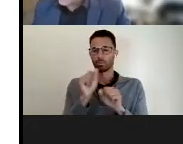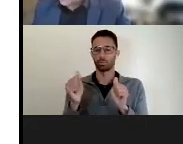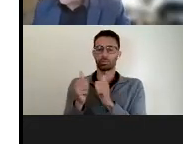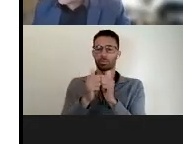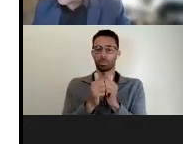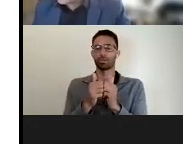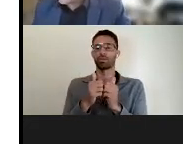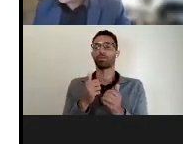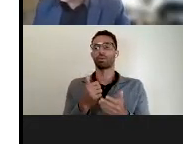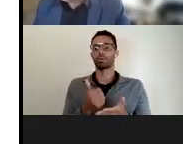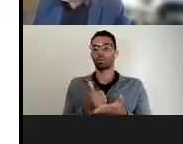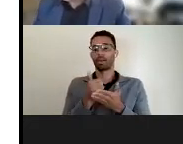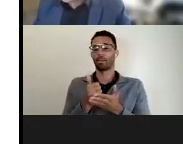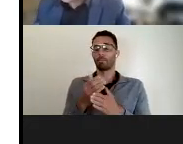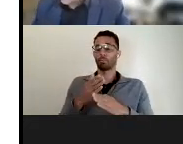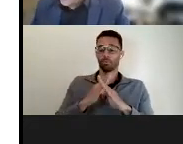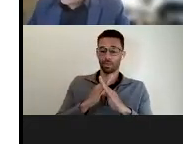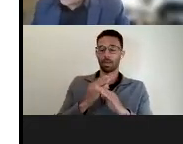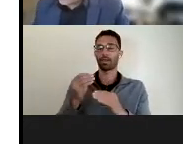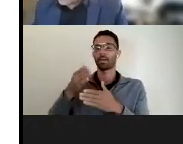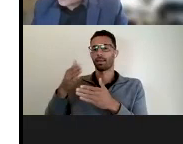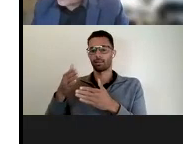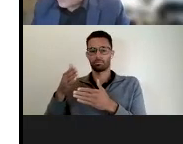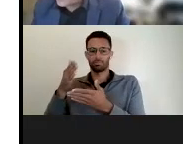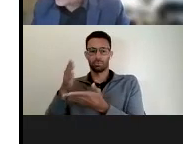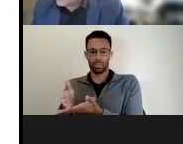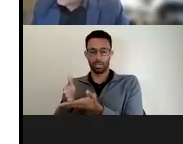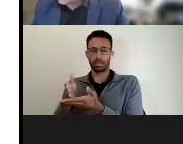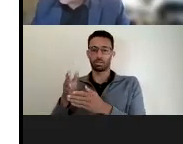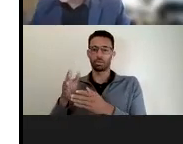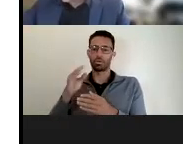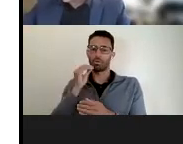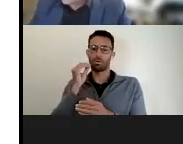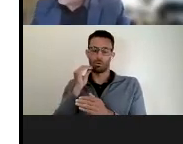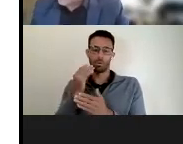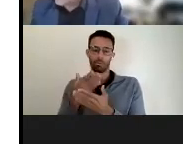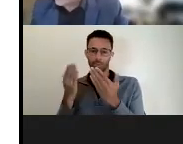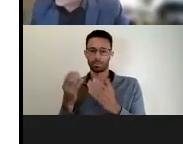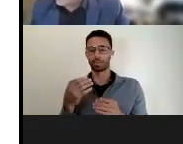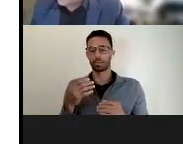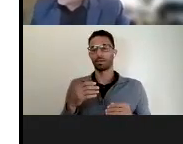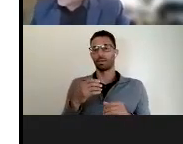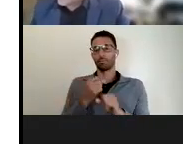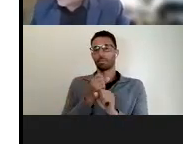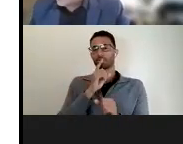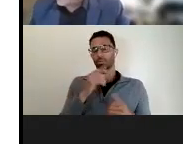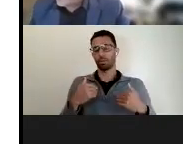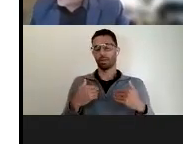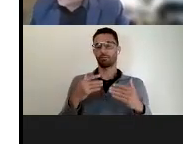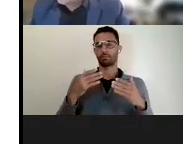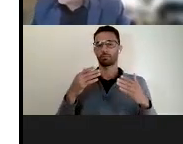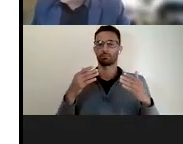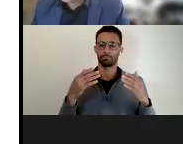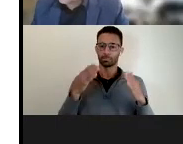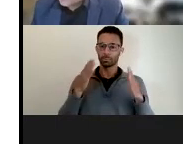and prevent homelessness and to really push for person-centered housing. So I really appreciate that webinar that you held, Debbie,